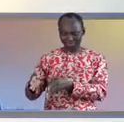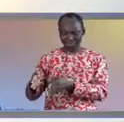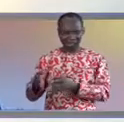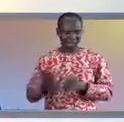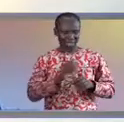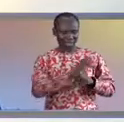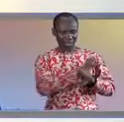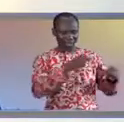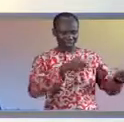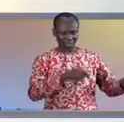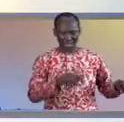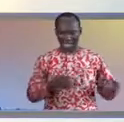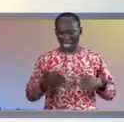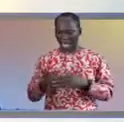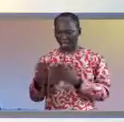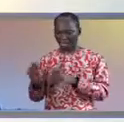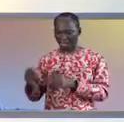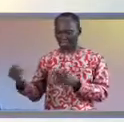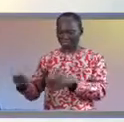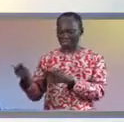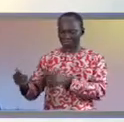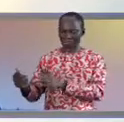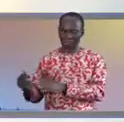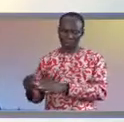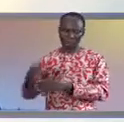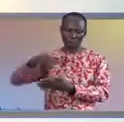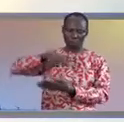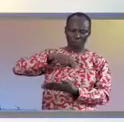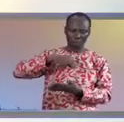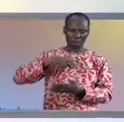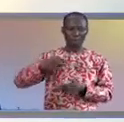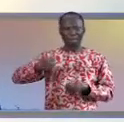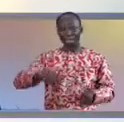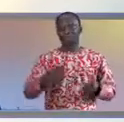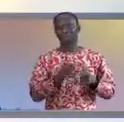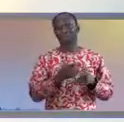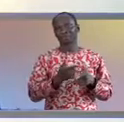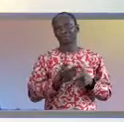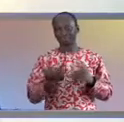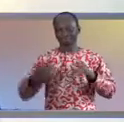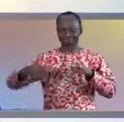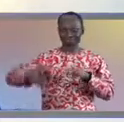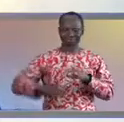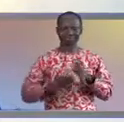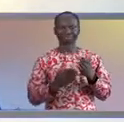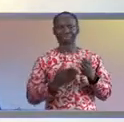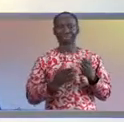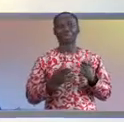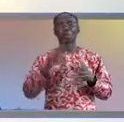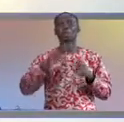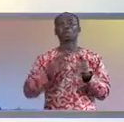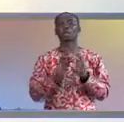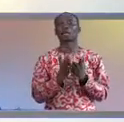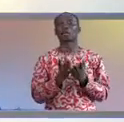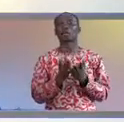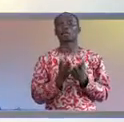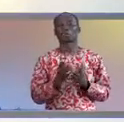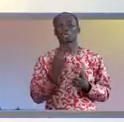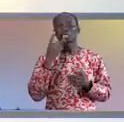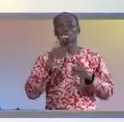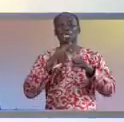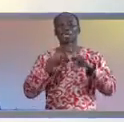baptism. And that is exactly what we are going to share. The Bible mentions six different kinds of